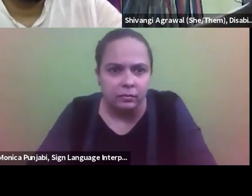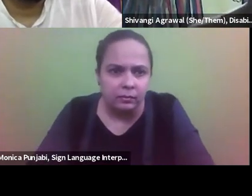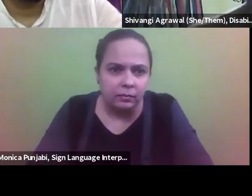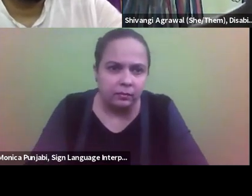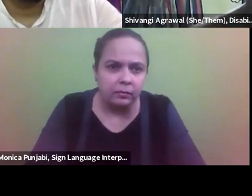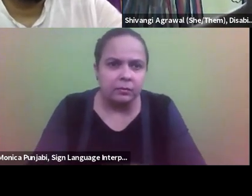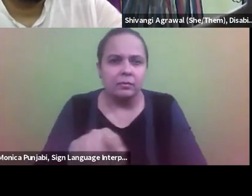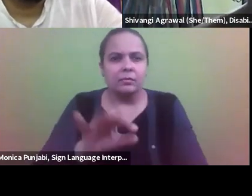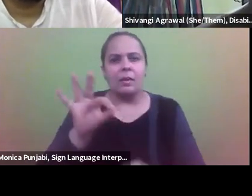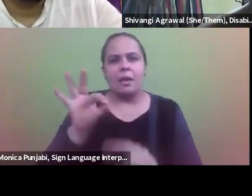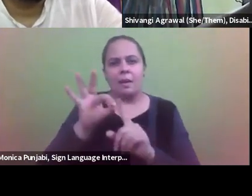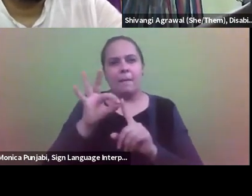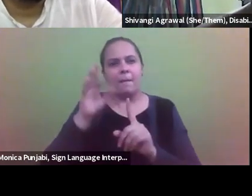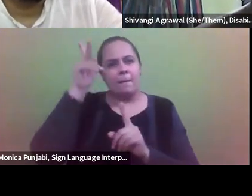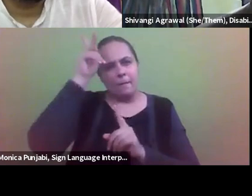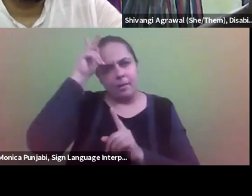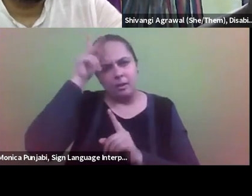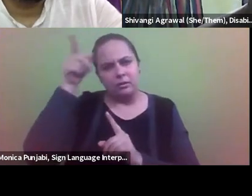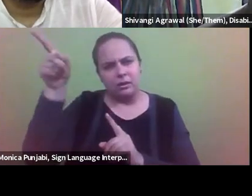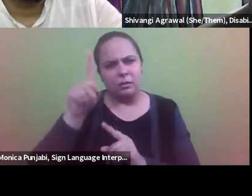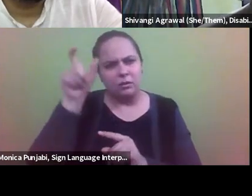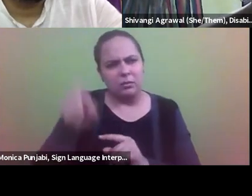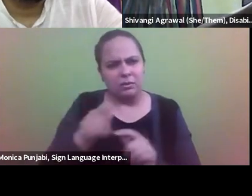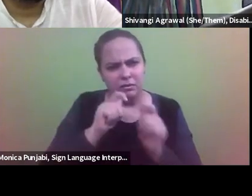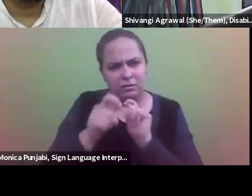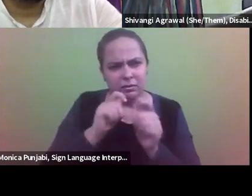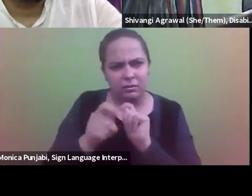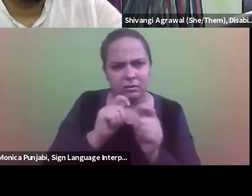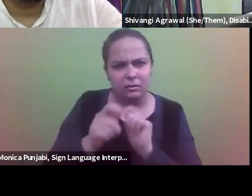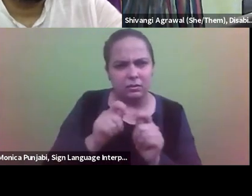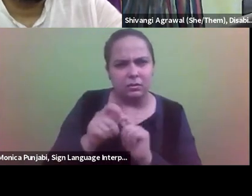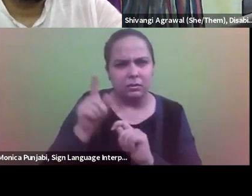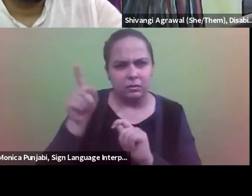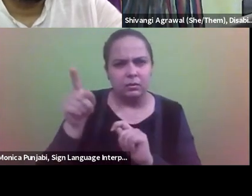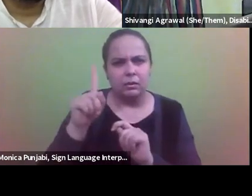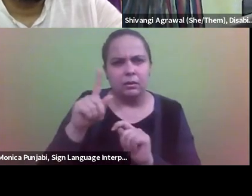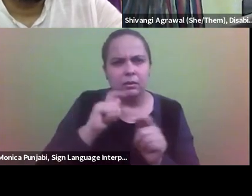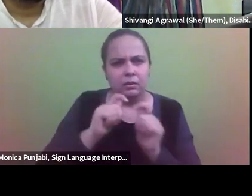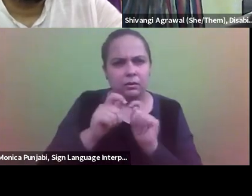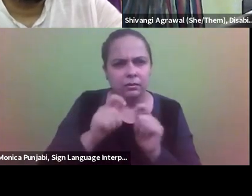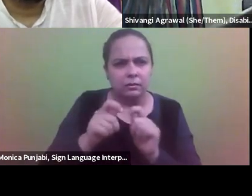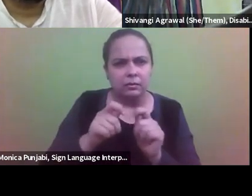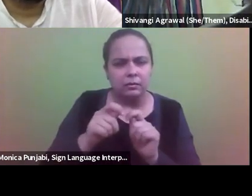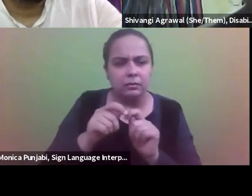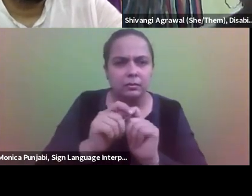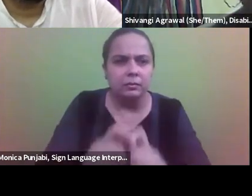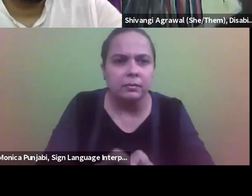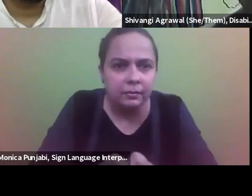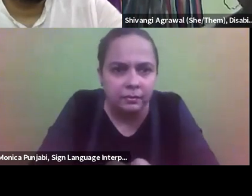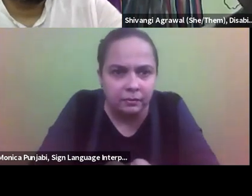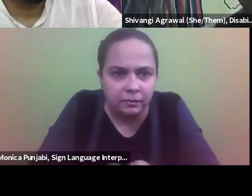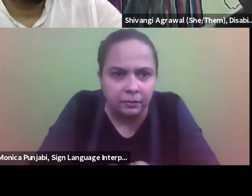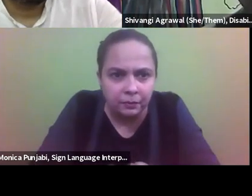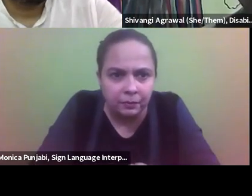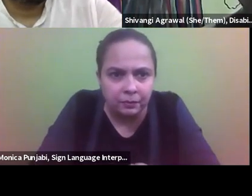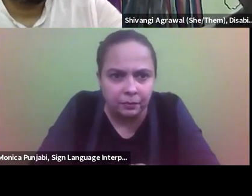Pakistani journalist who lived, I think, somewhere in one of the Scandinavian countries and was receiving hate mail, and decided to